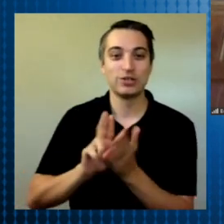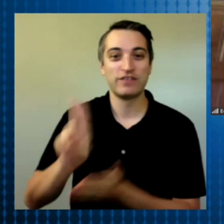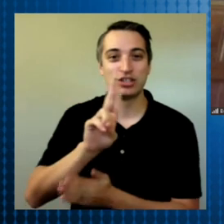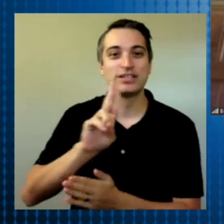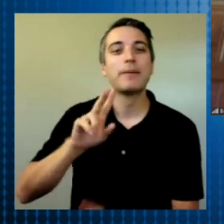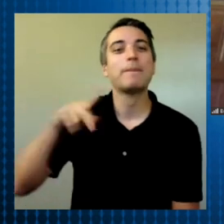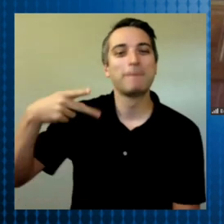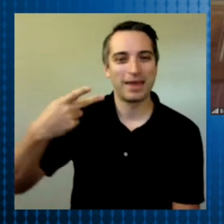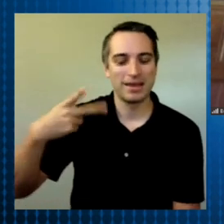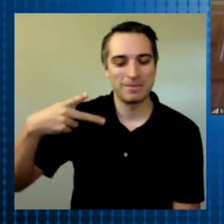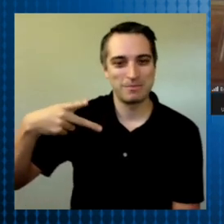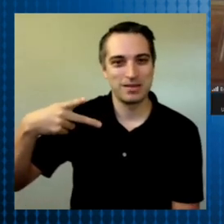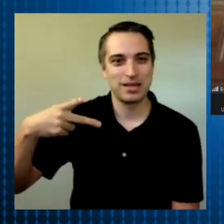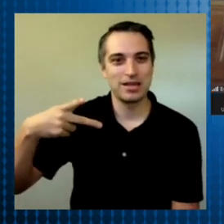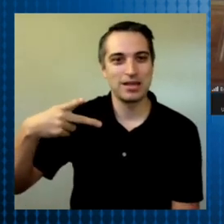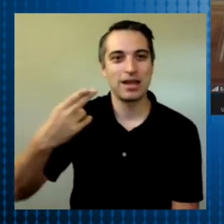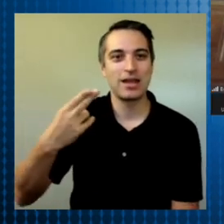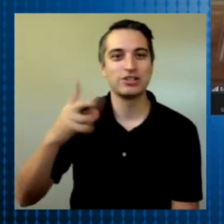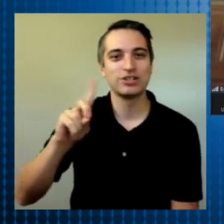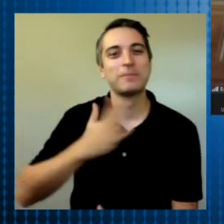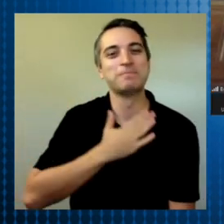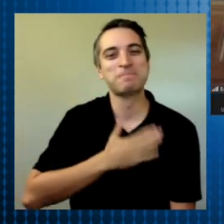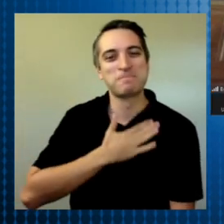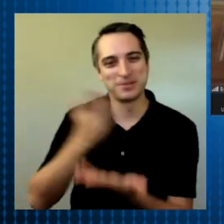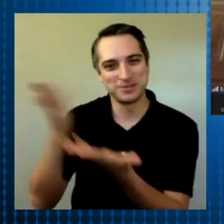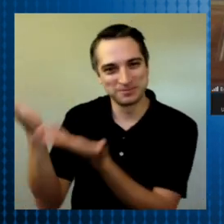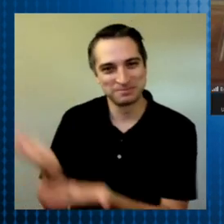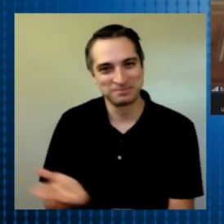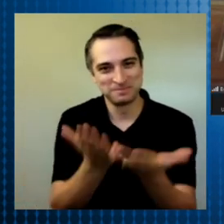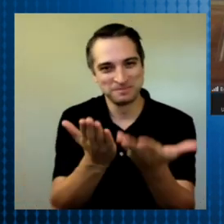Dr. Pickard, please come in your own way.